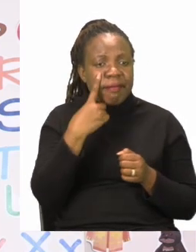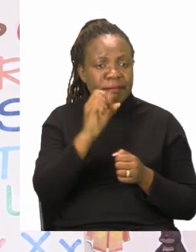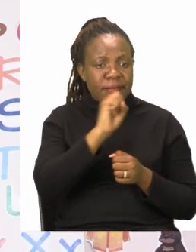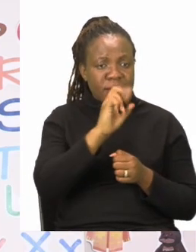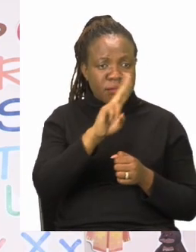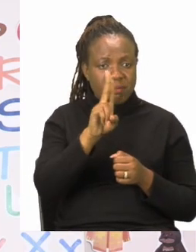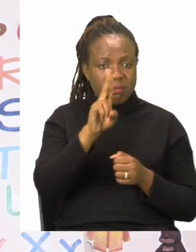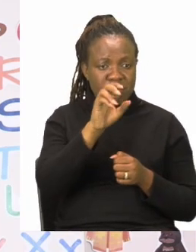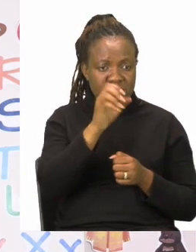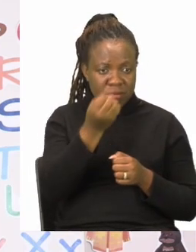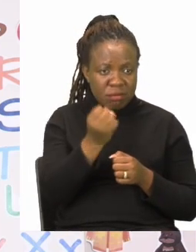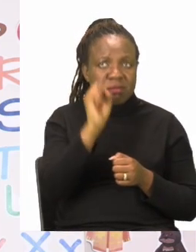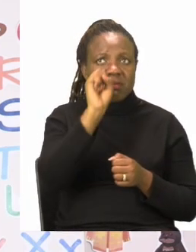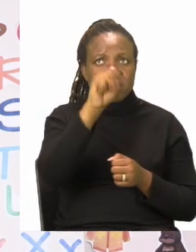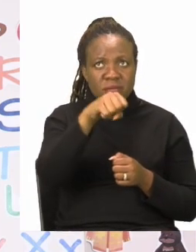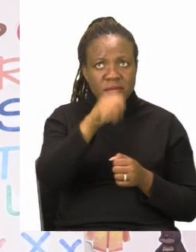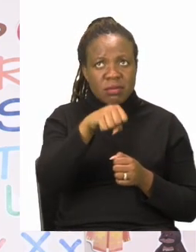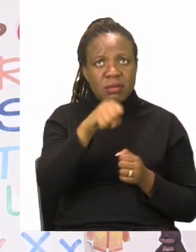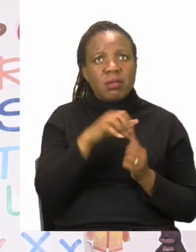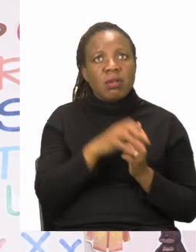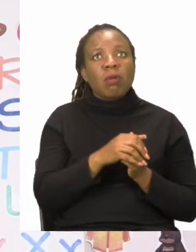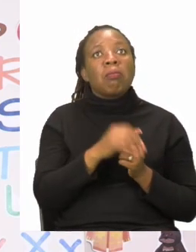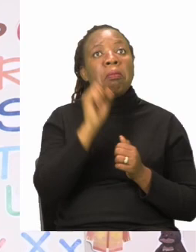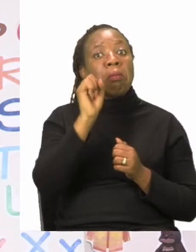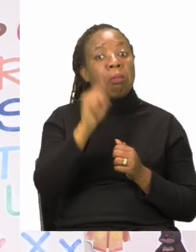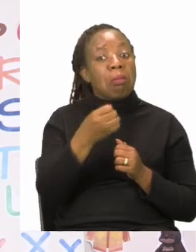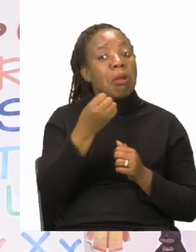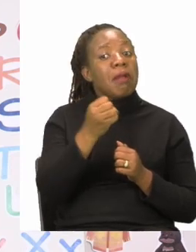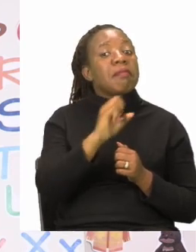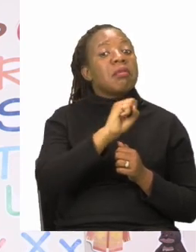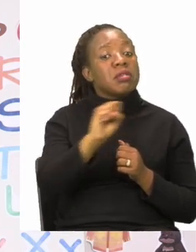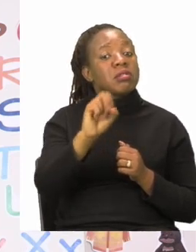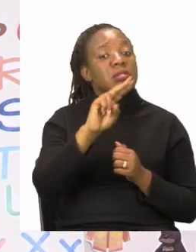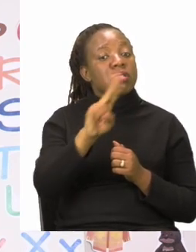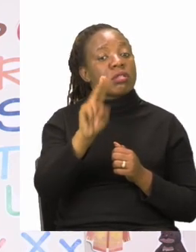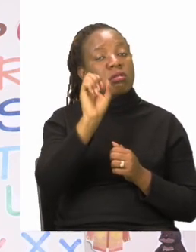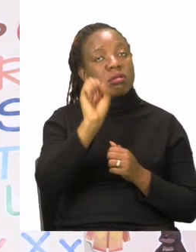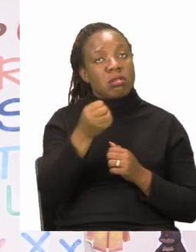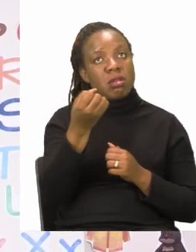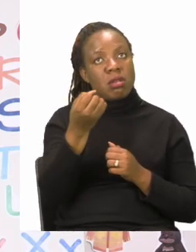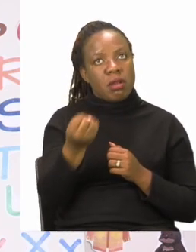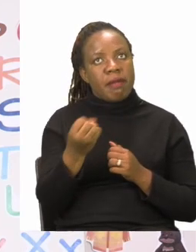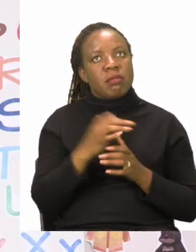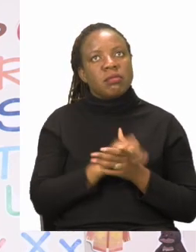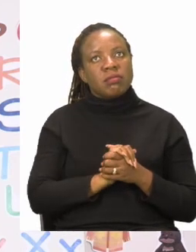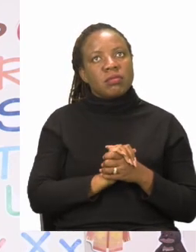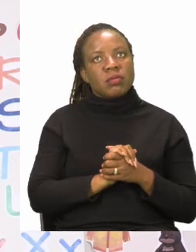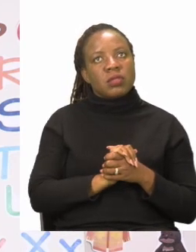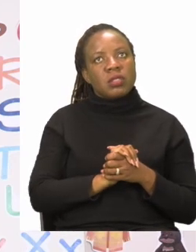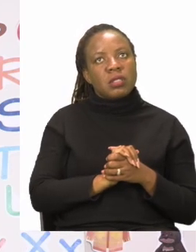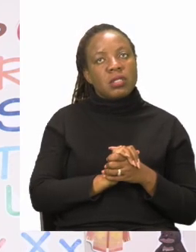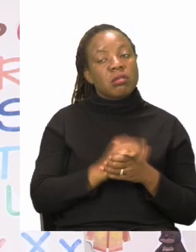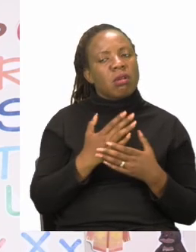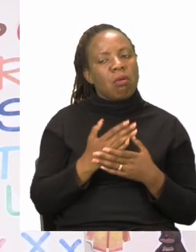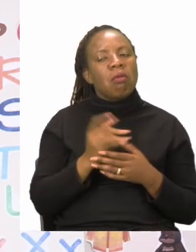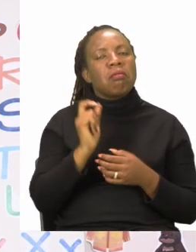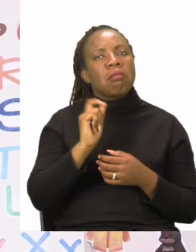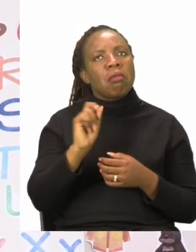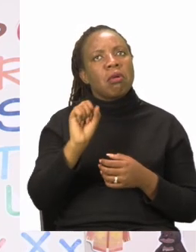have your S and there you have your H. So now we go ahead and we write our